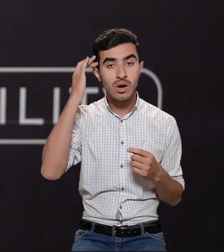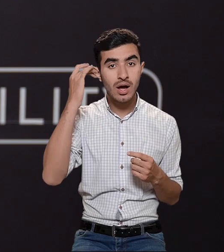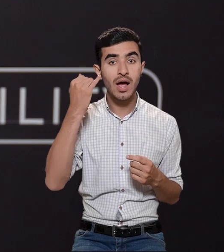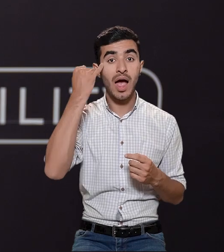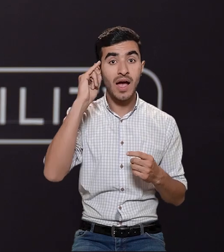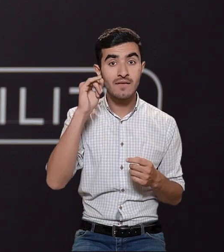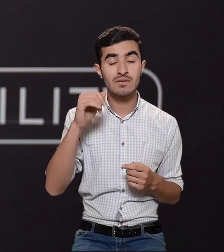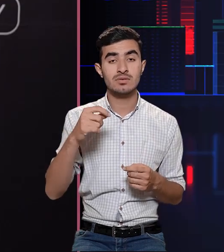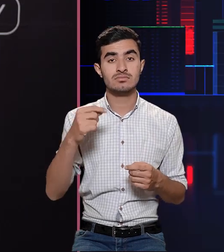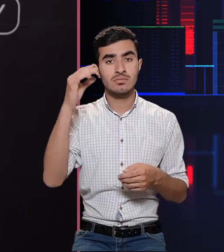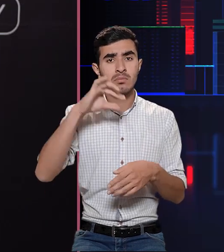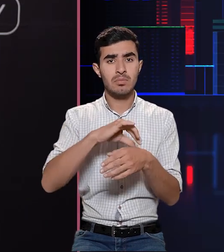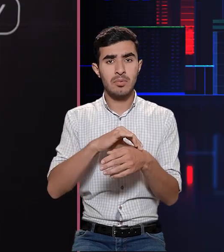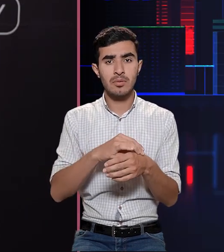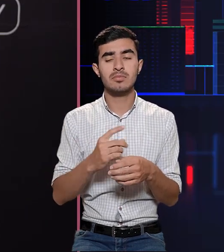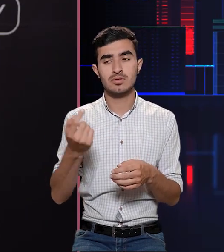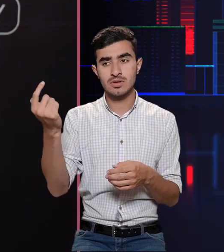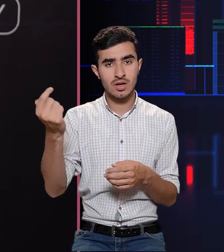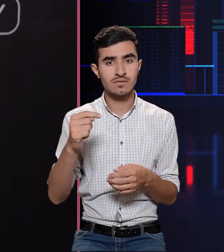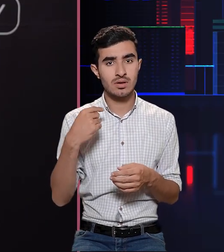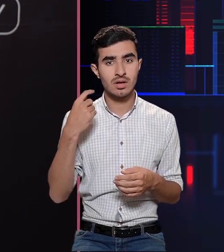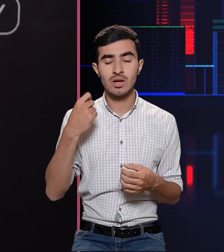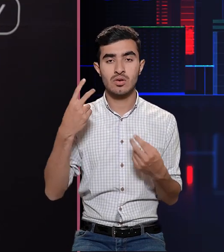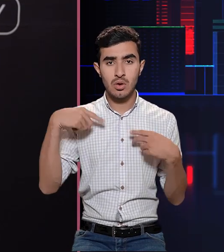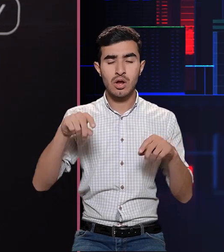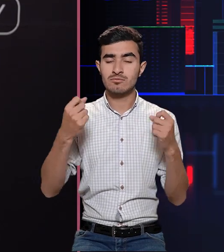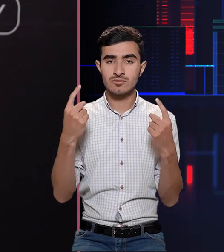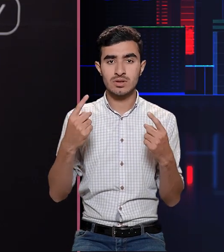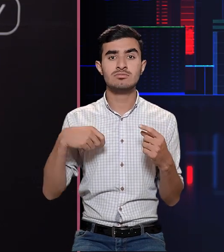got confidence in the doctor who is treating that